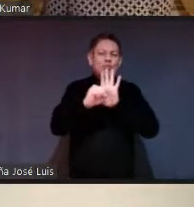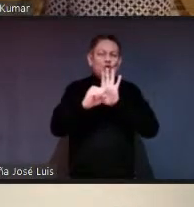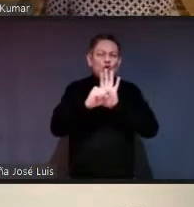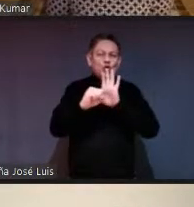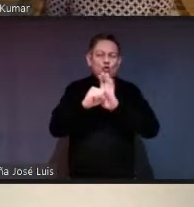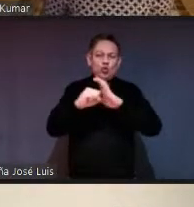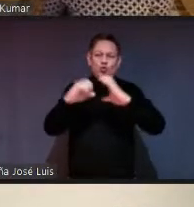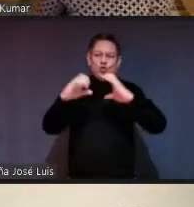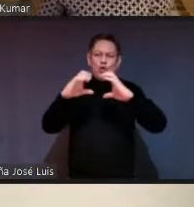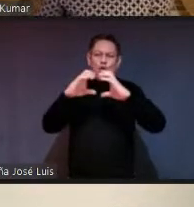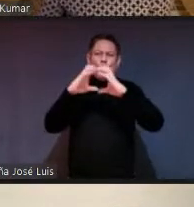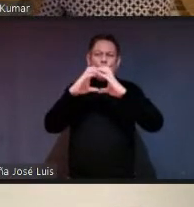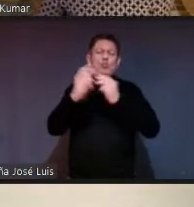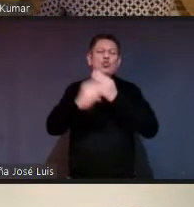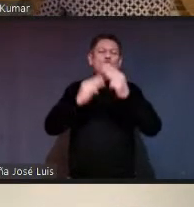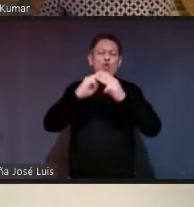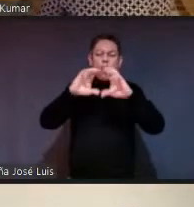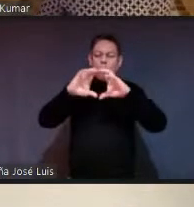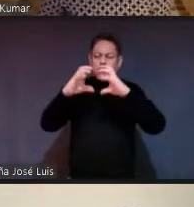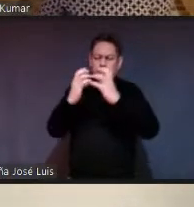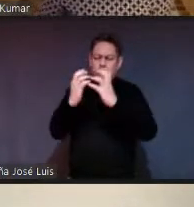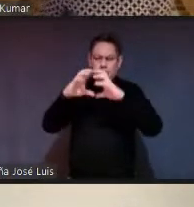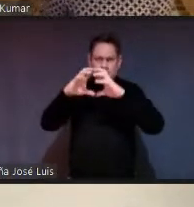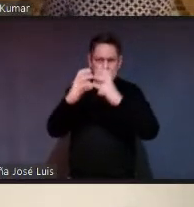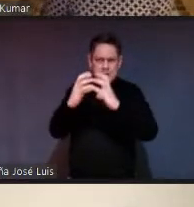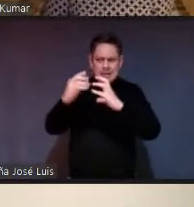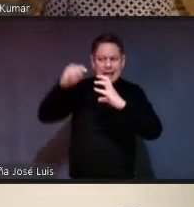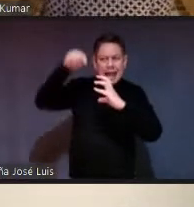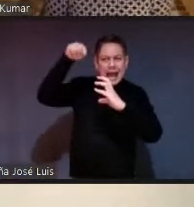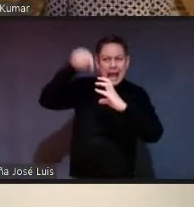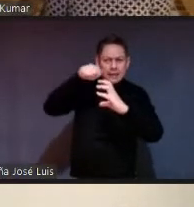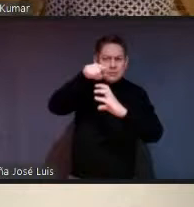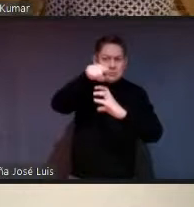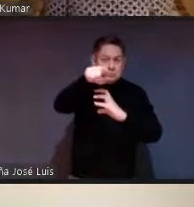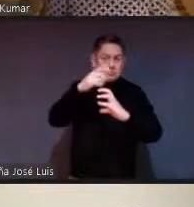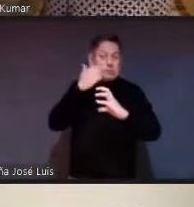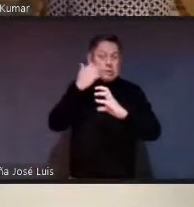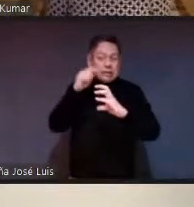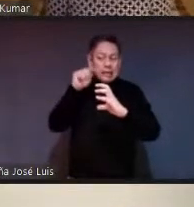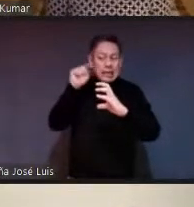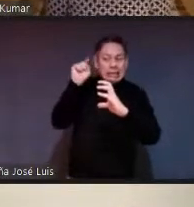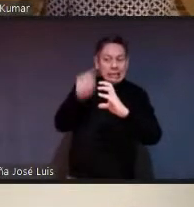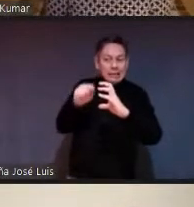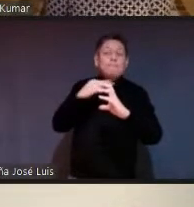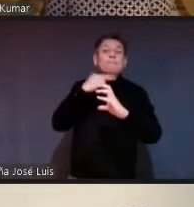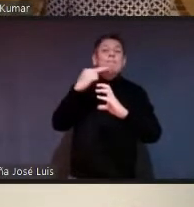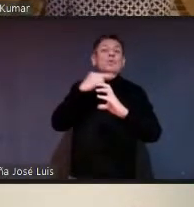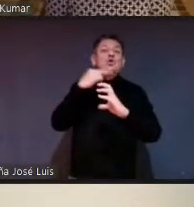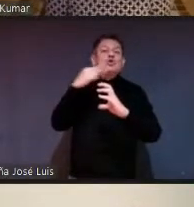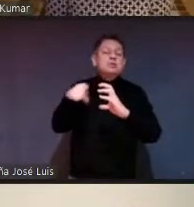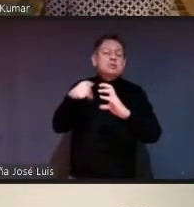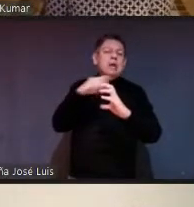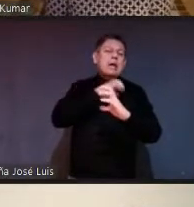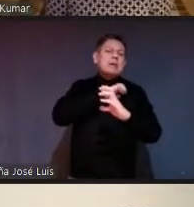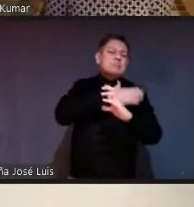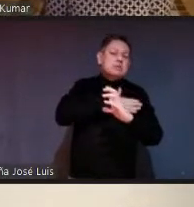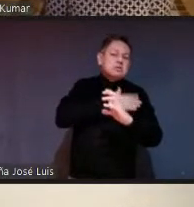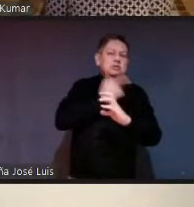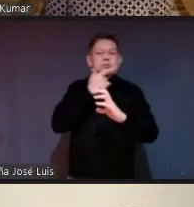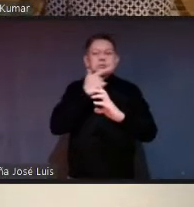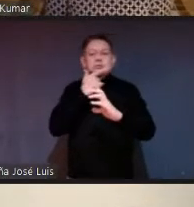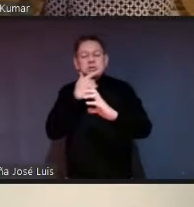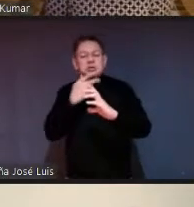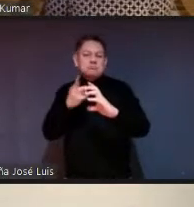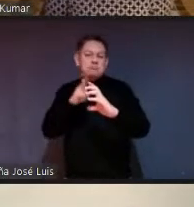globe that says interpretation. If you click there, you can select to listen either Spanish